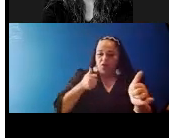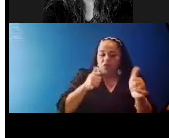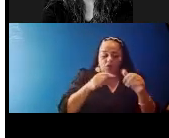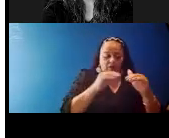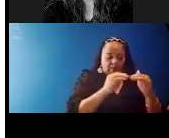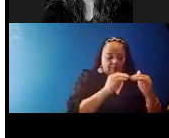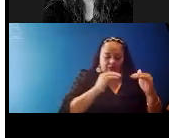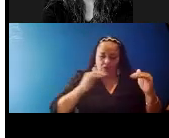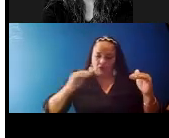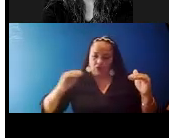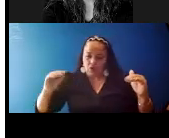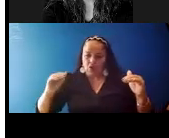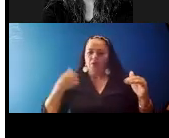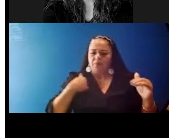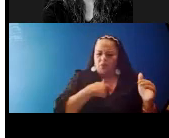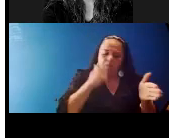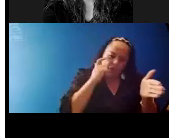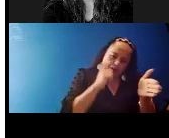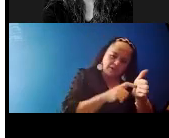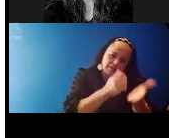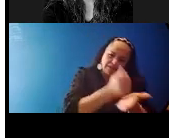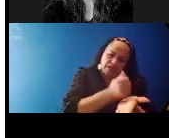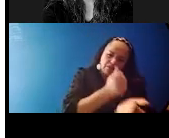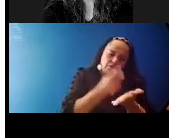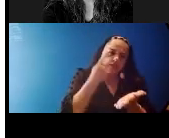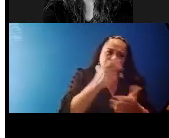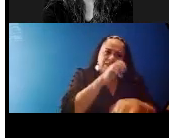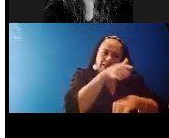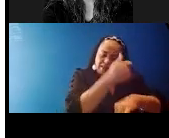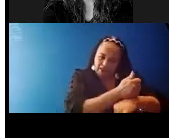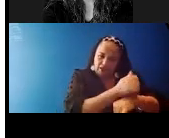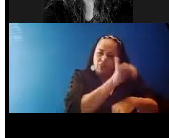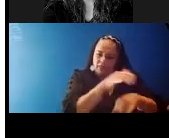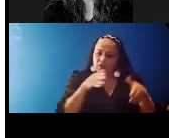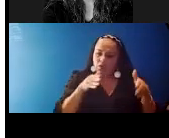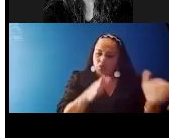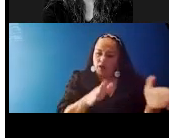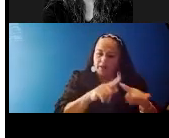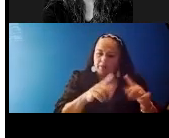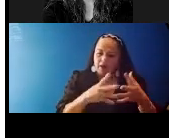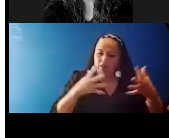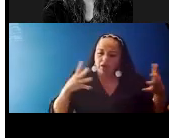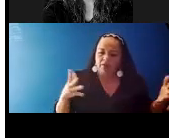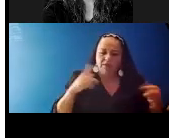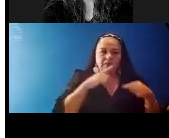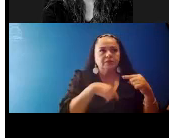it's important to recognize that it's helpful to see it laid out that way. But a lot of this is about